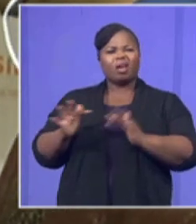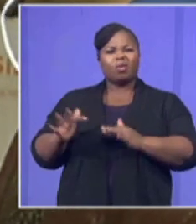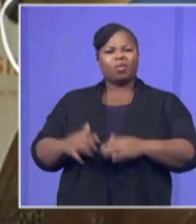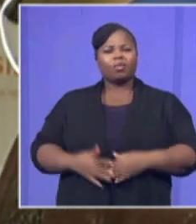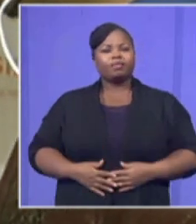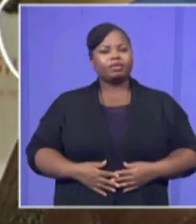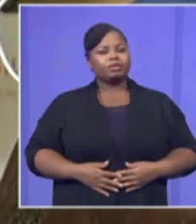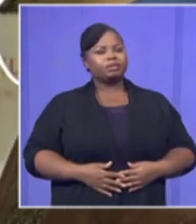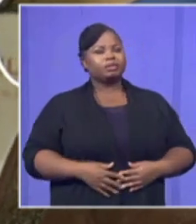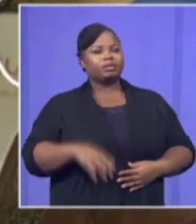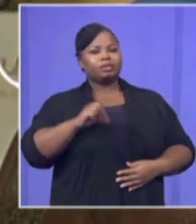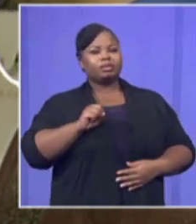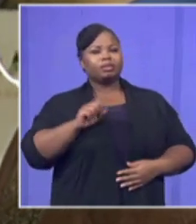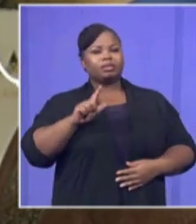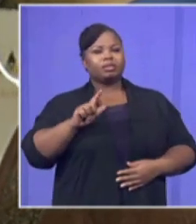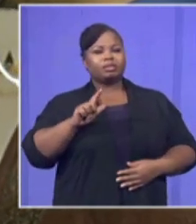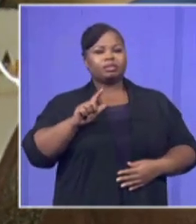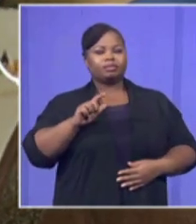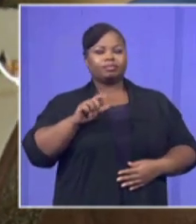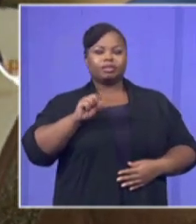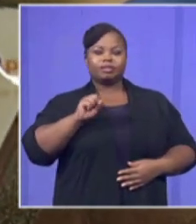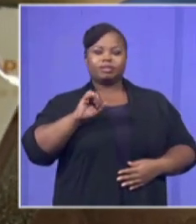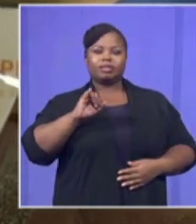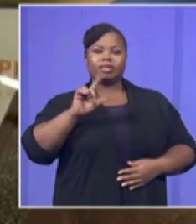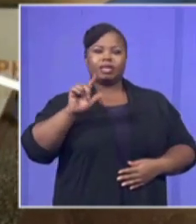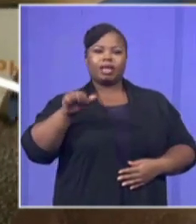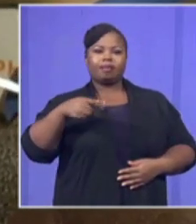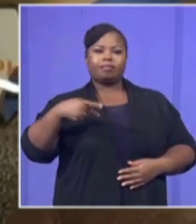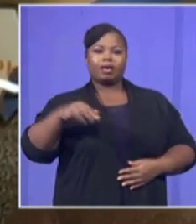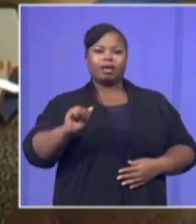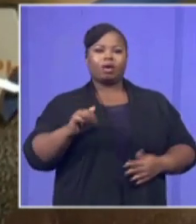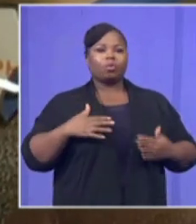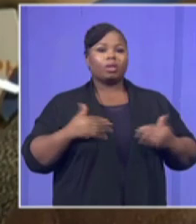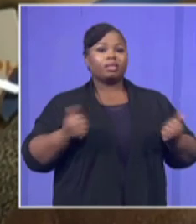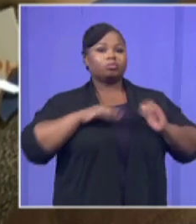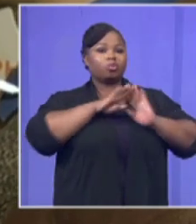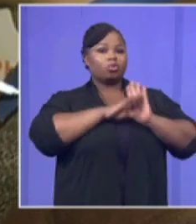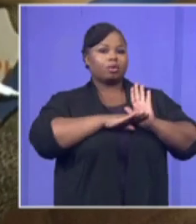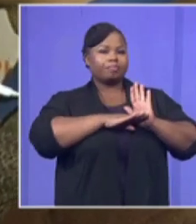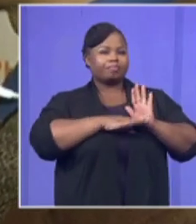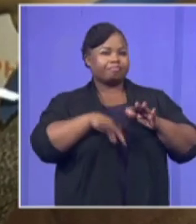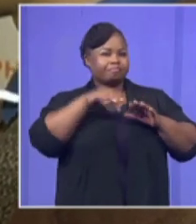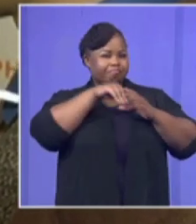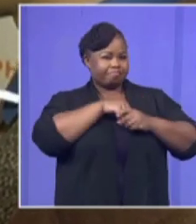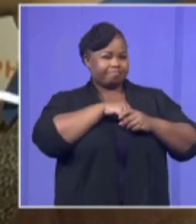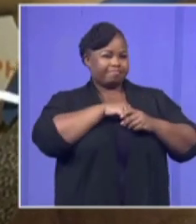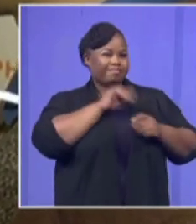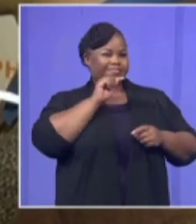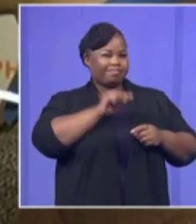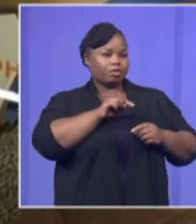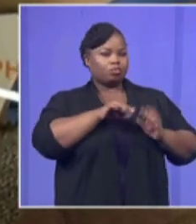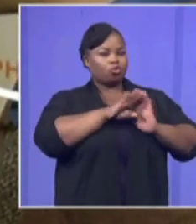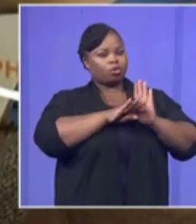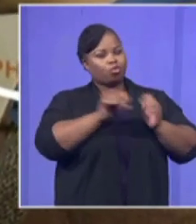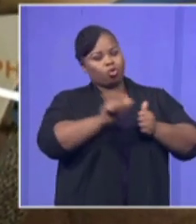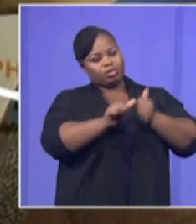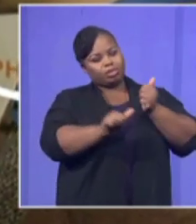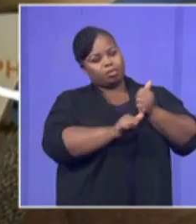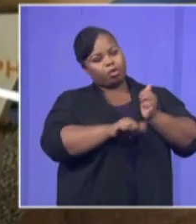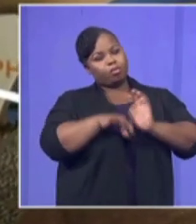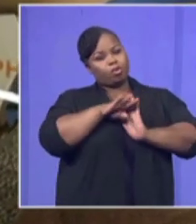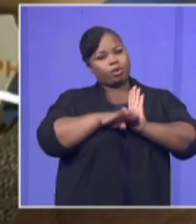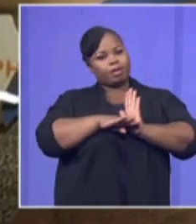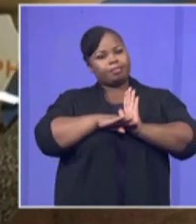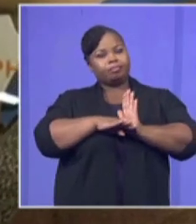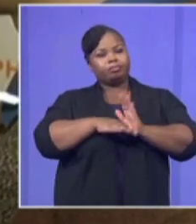Wellness Programme, when it started, part of the key programs that, or sub-programs that make up this program